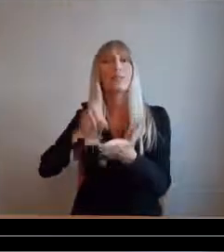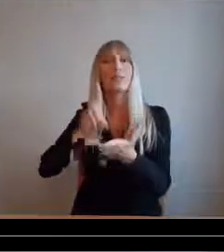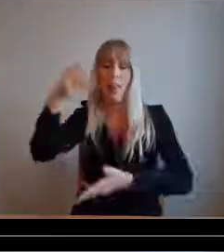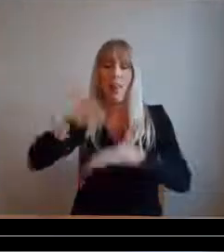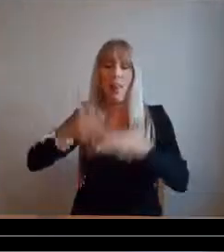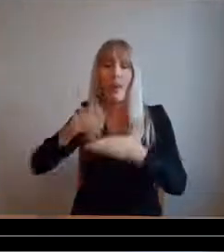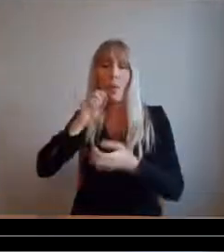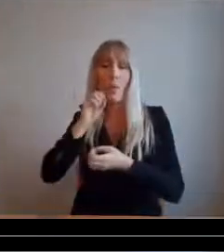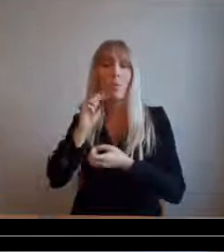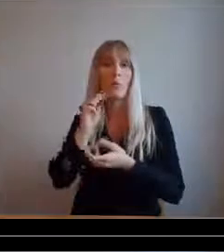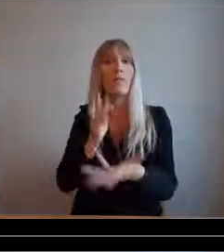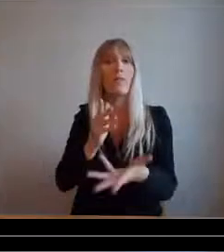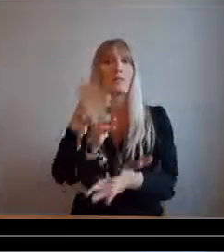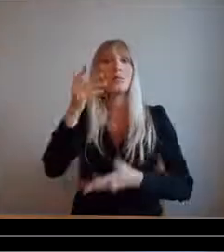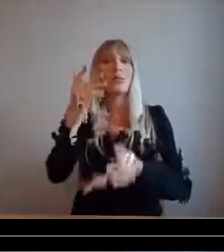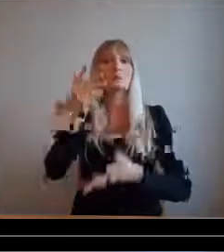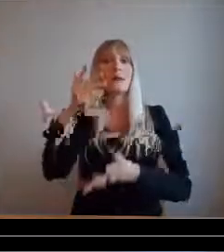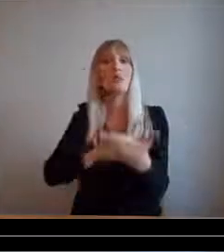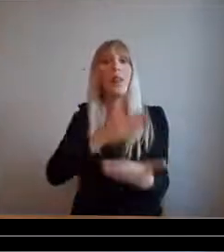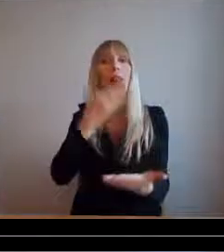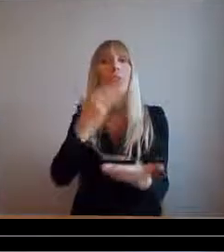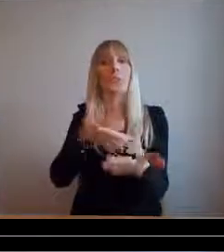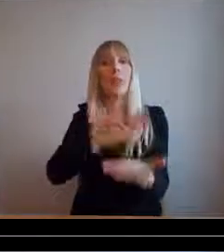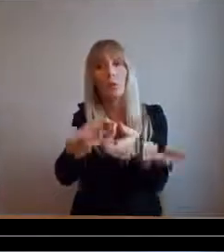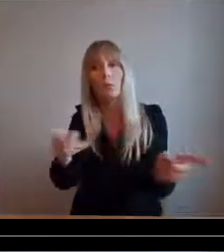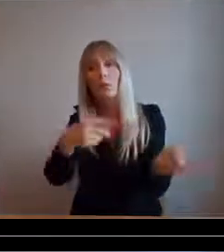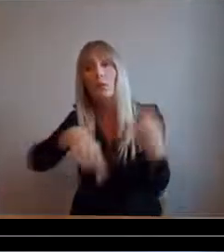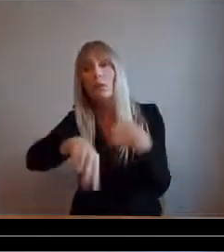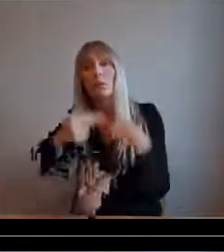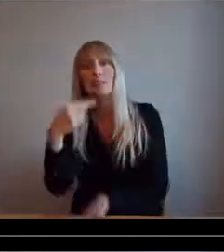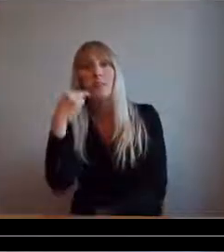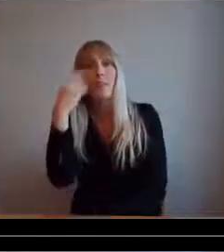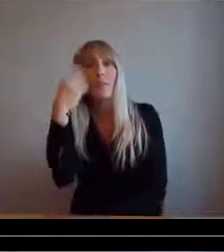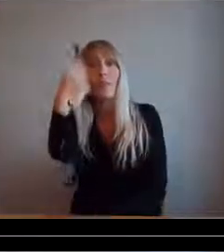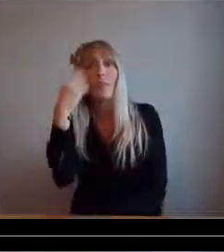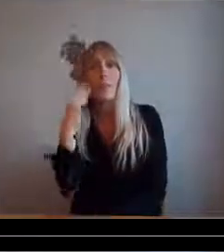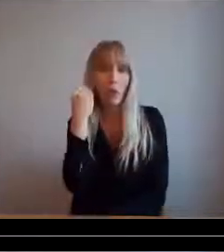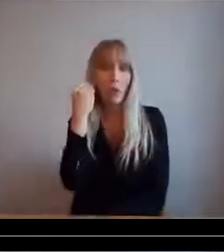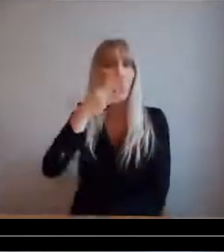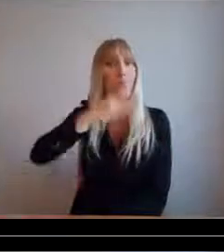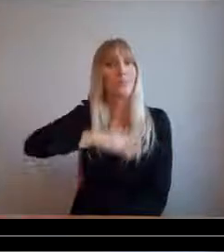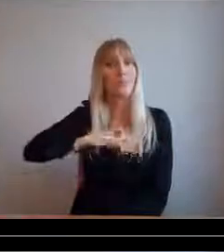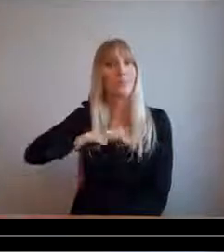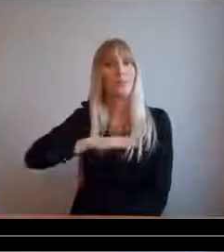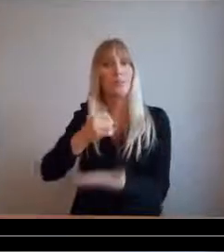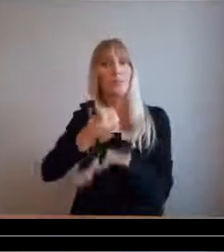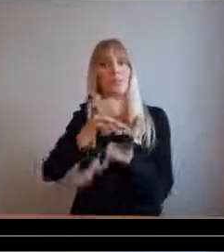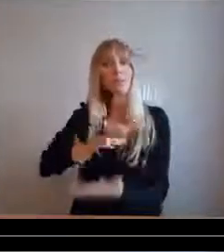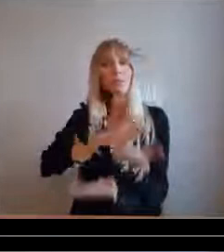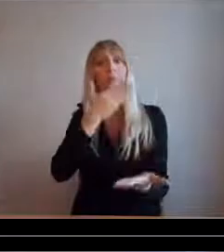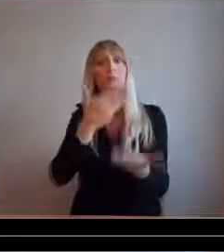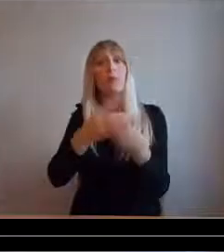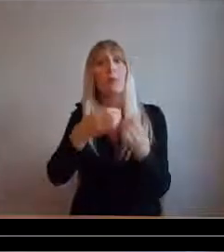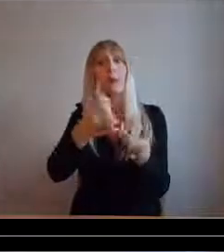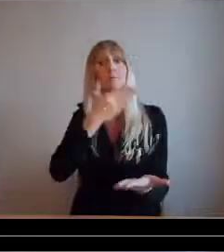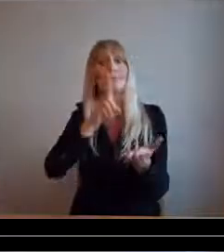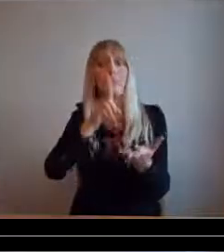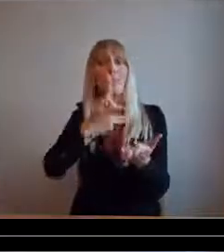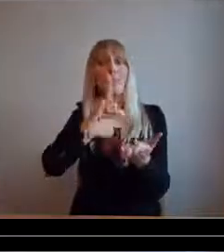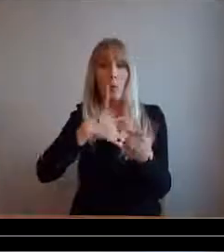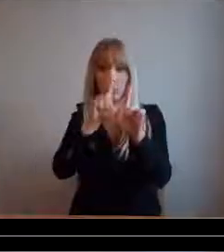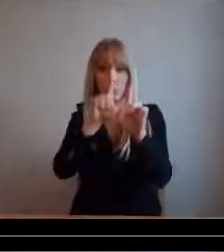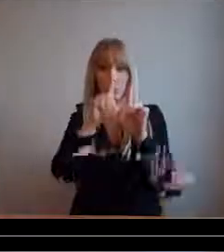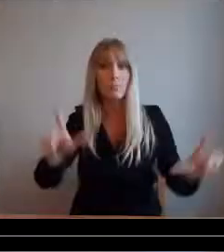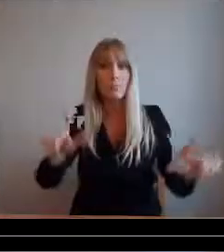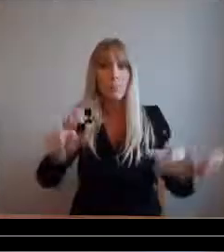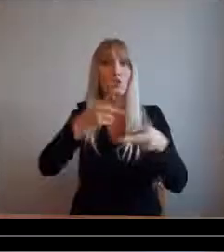be providing sign language translation for those in attendance who are deaf or have hearing impairments. Should you wish to expand the view